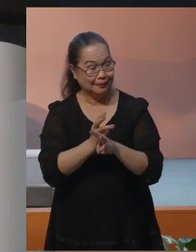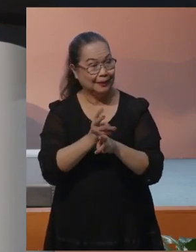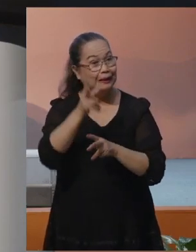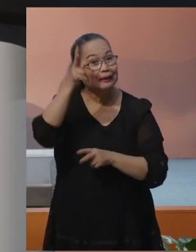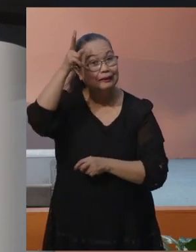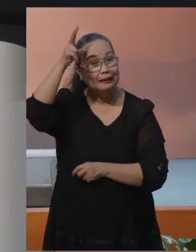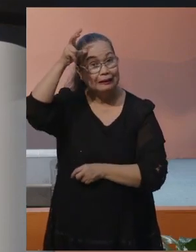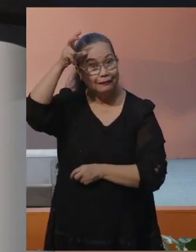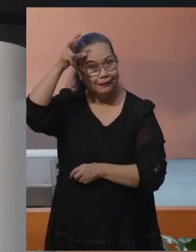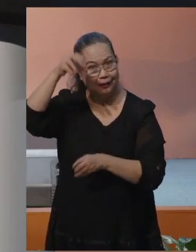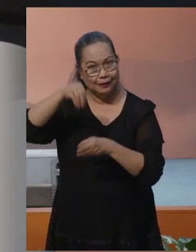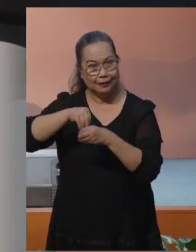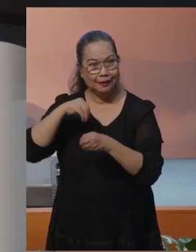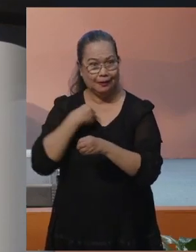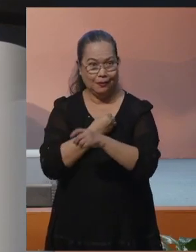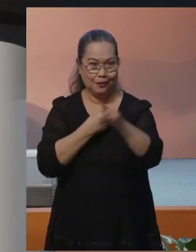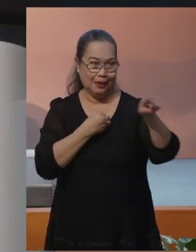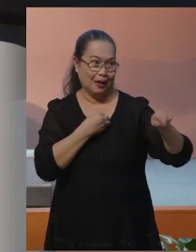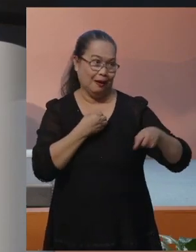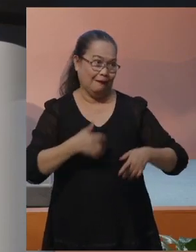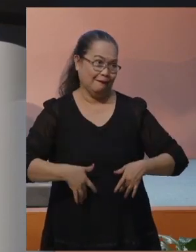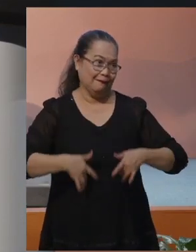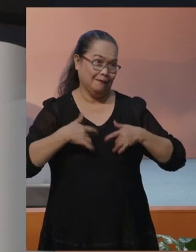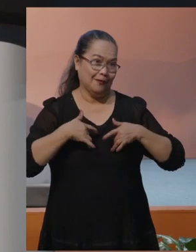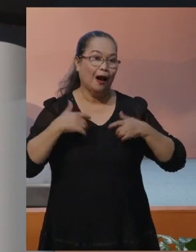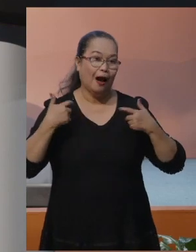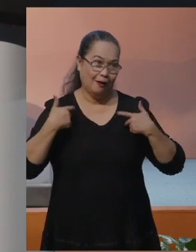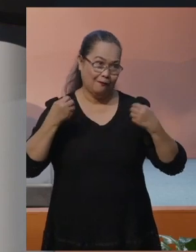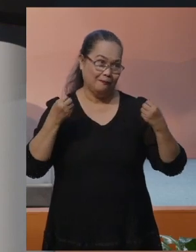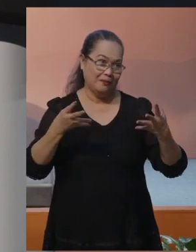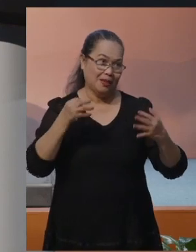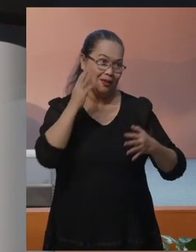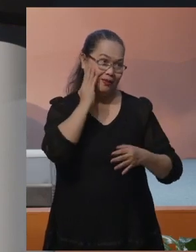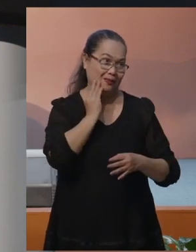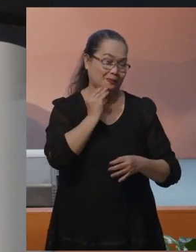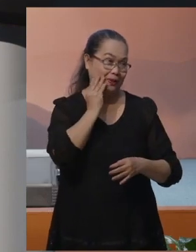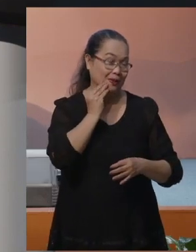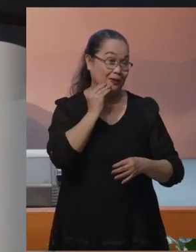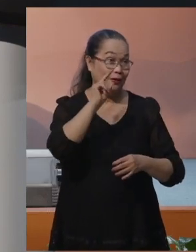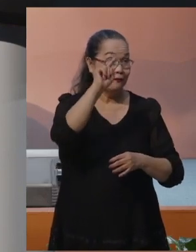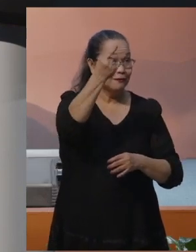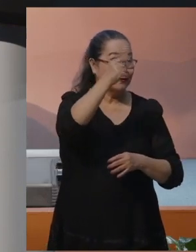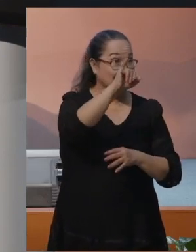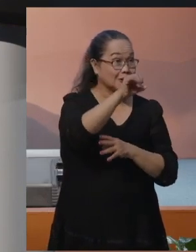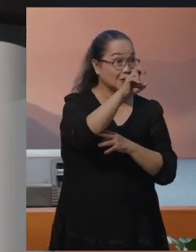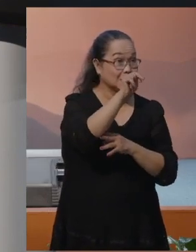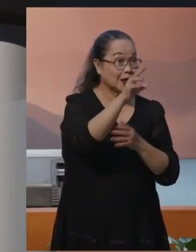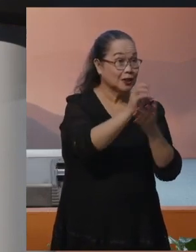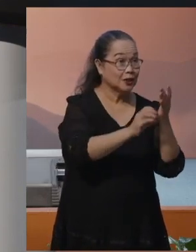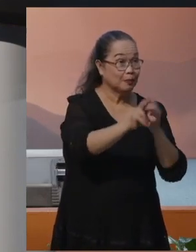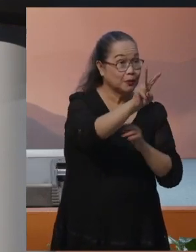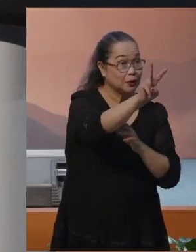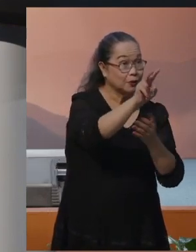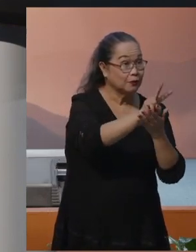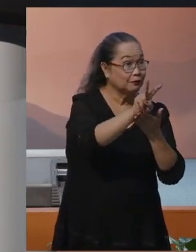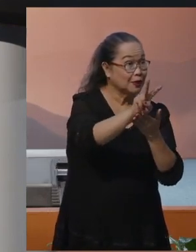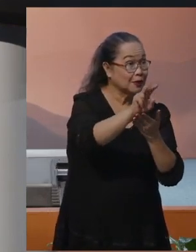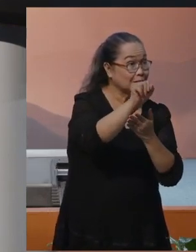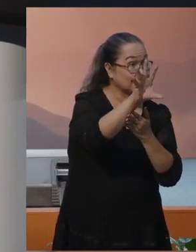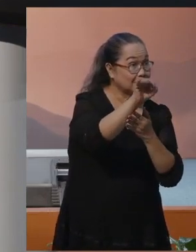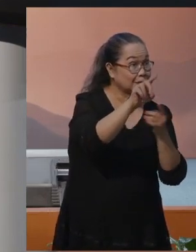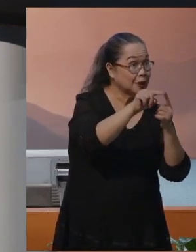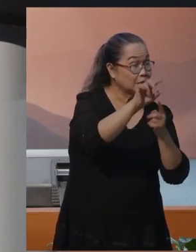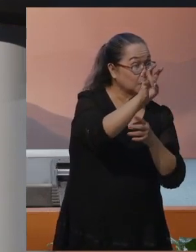Satanas sa ating buhay kay Kristo Jesus. Ang sabi sa 1 John chapter 2 verses 15 to